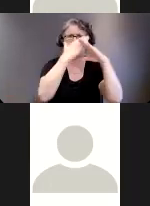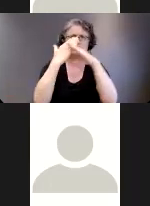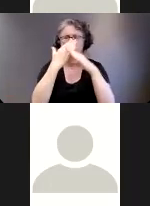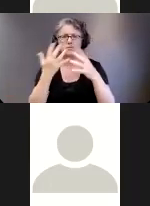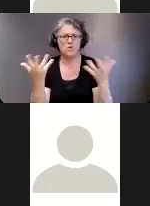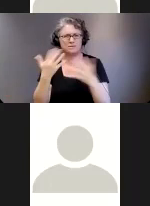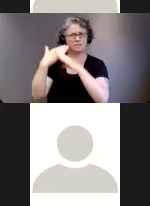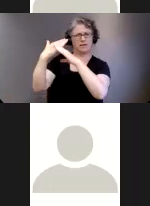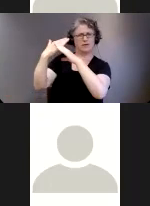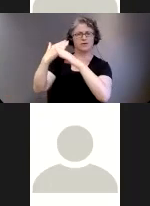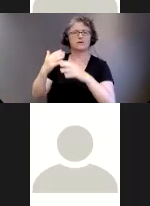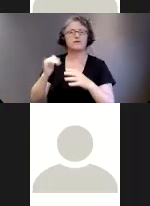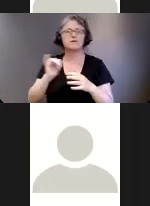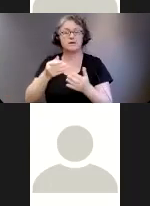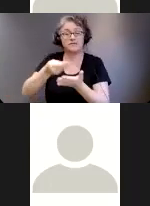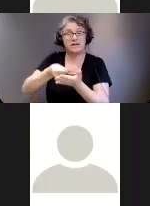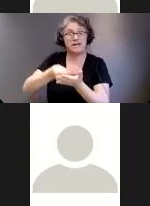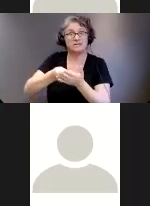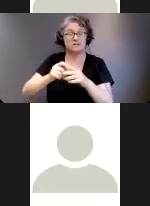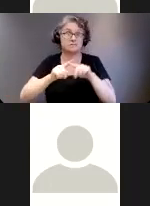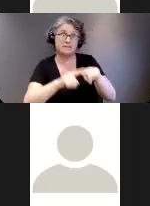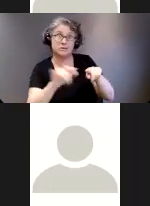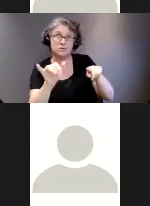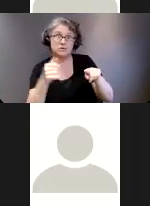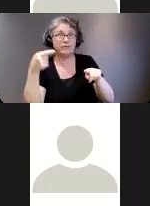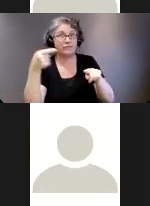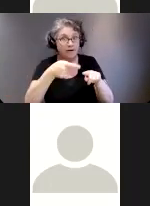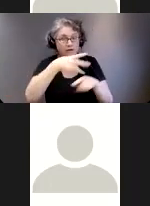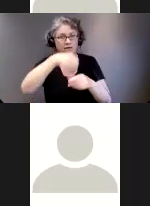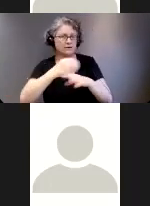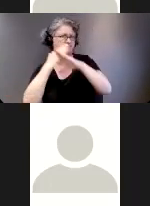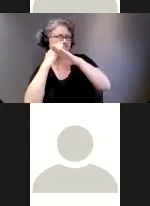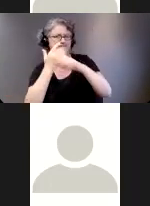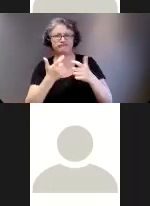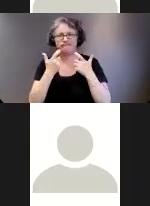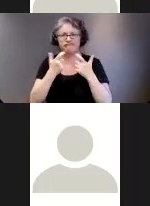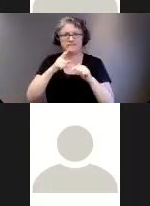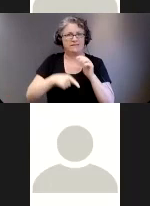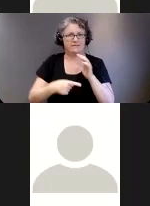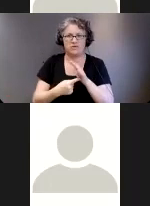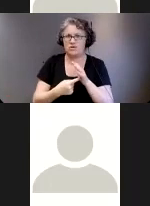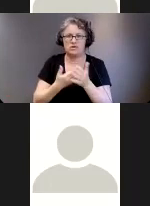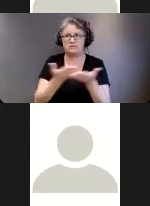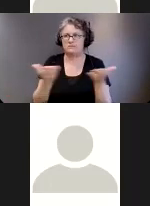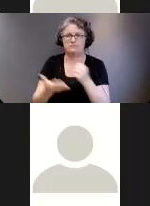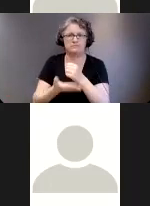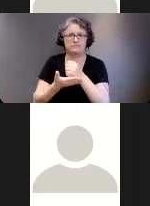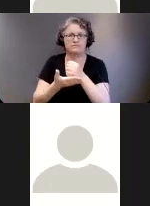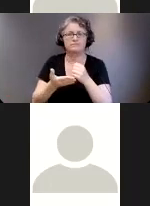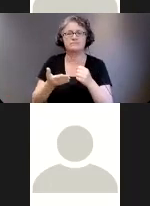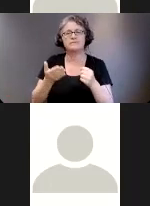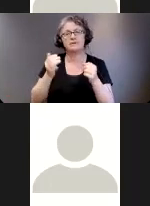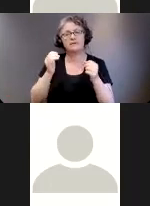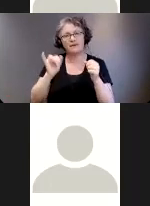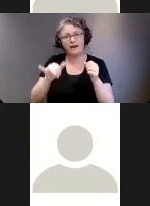know that there's a financial dependency that's different there in many cases. We know that those